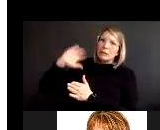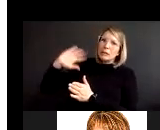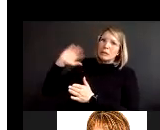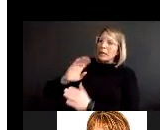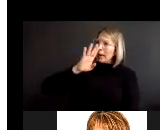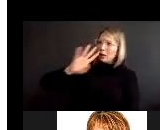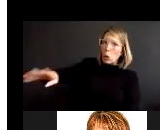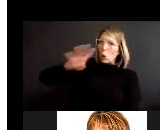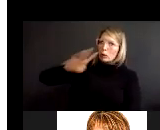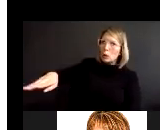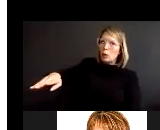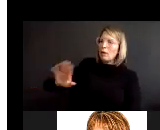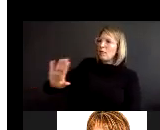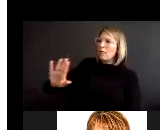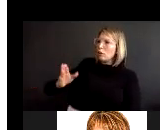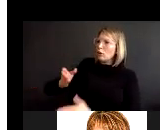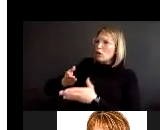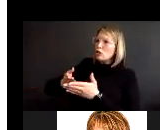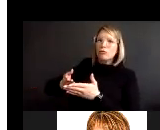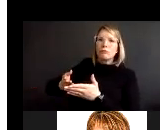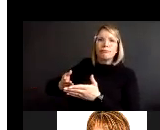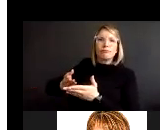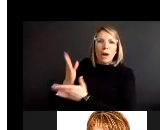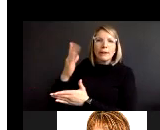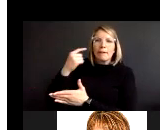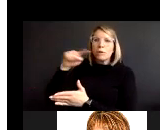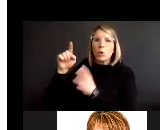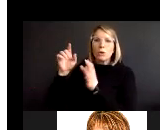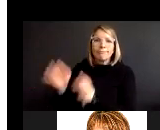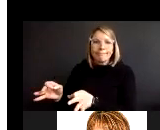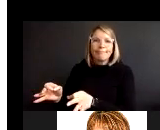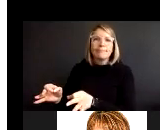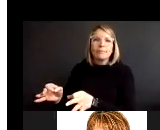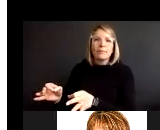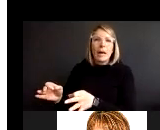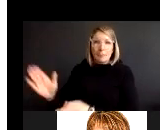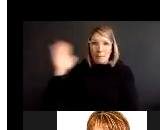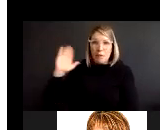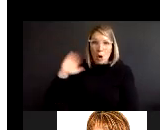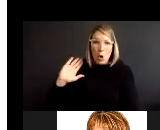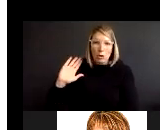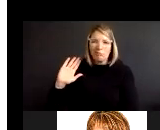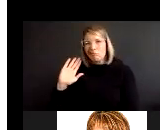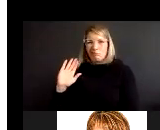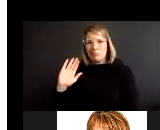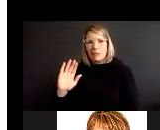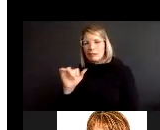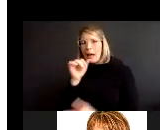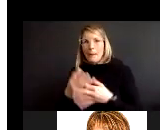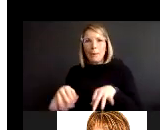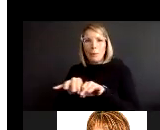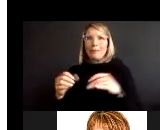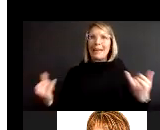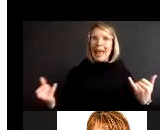those dignities or of risk and choice that have been afforded to other folks under the pretense of, as it was